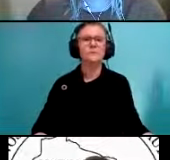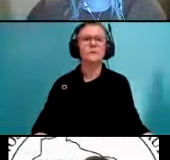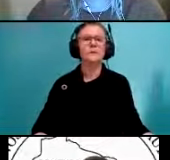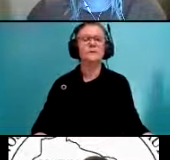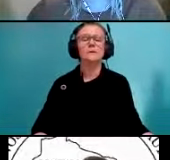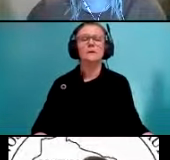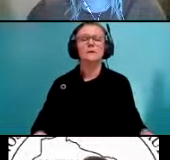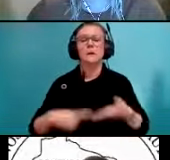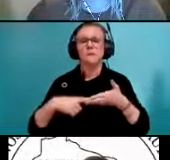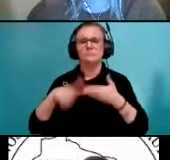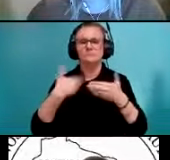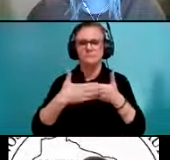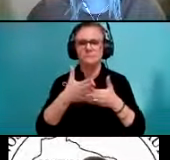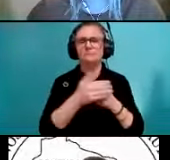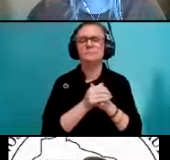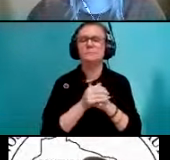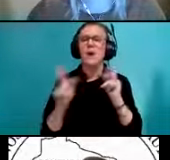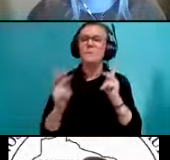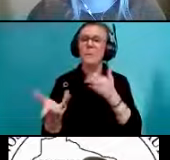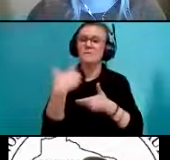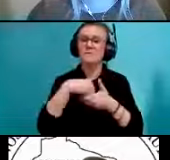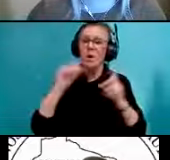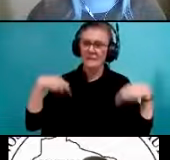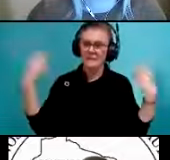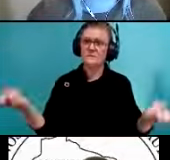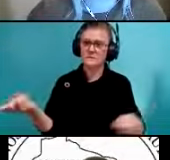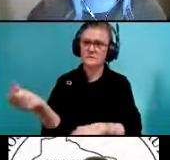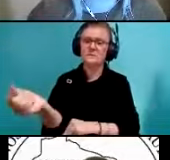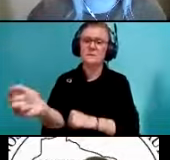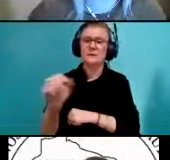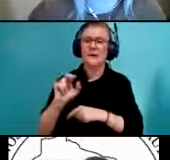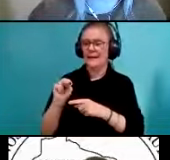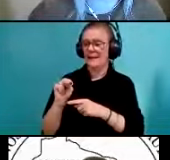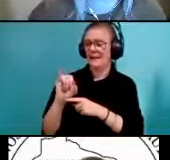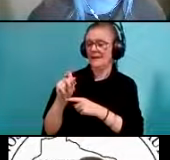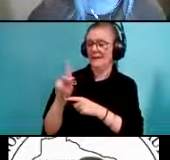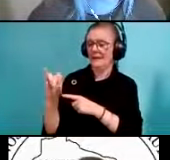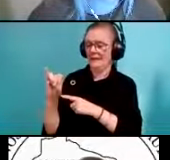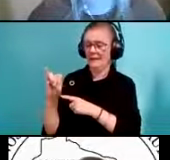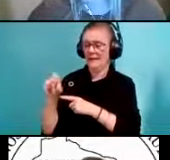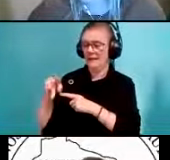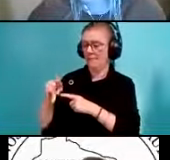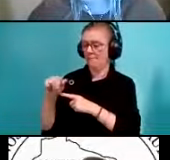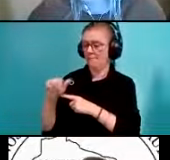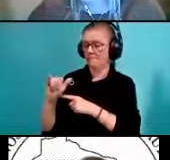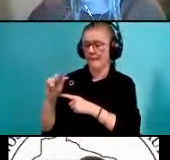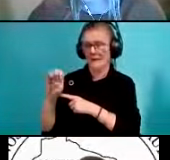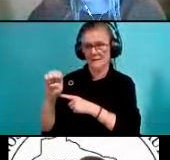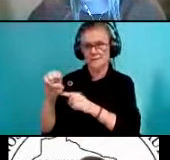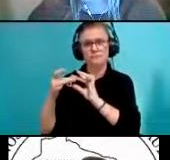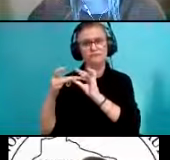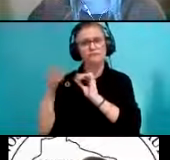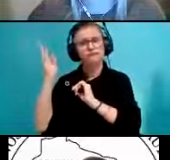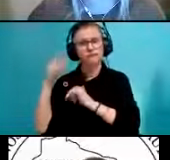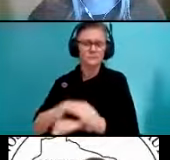talk, next slide, we want to talk a little bit about public involvement, and Nikki Payne is going to present these